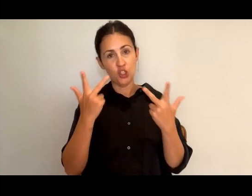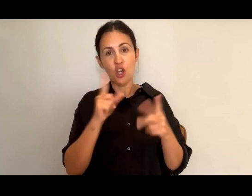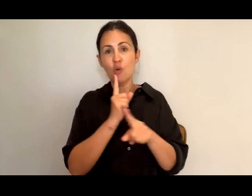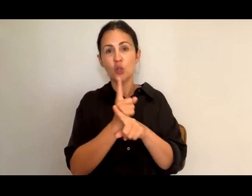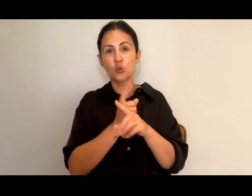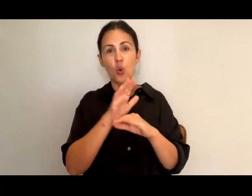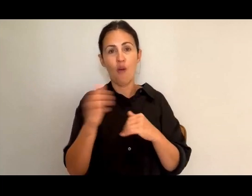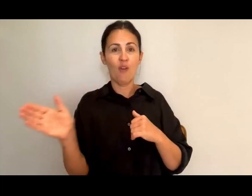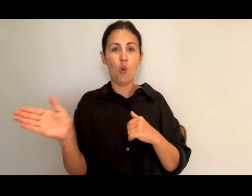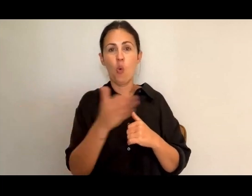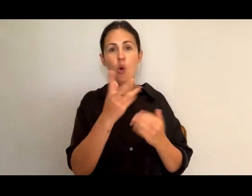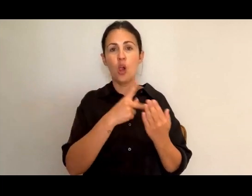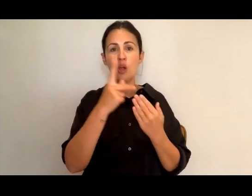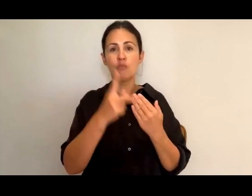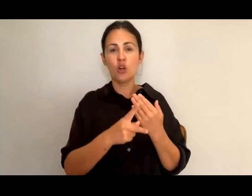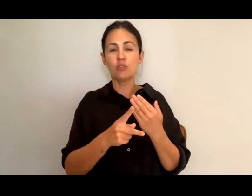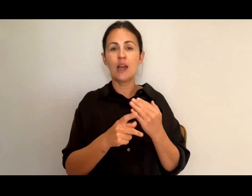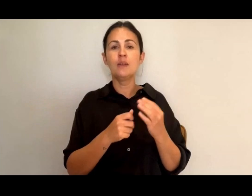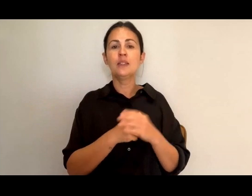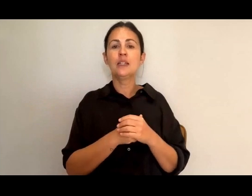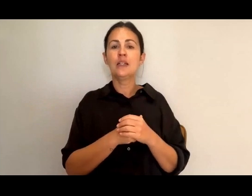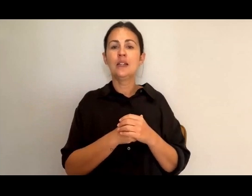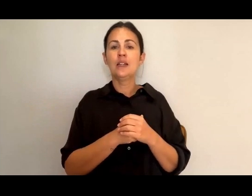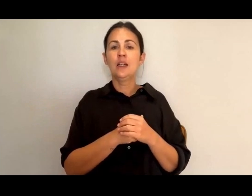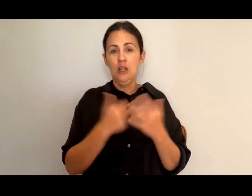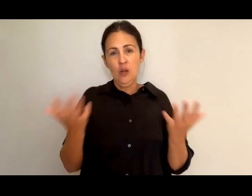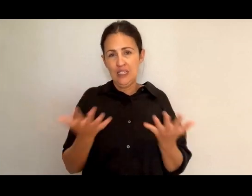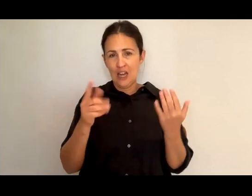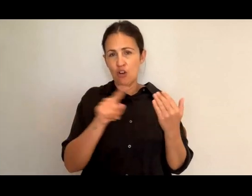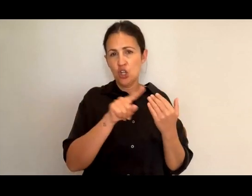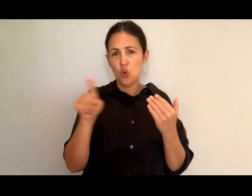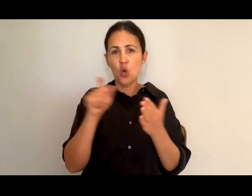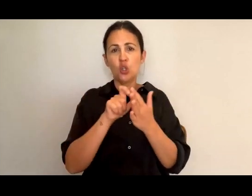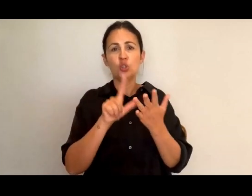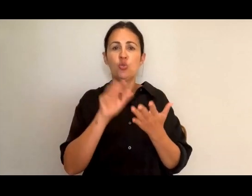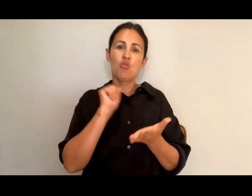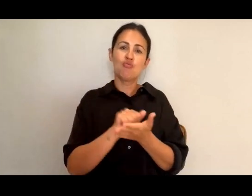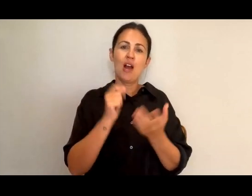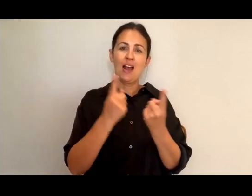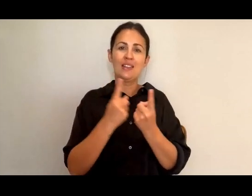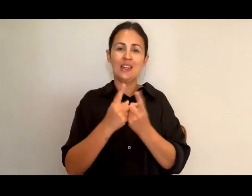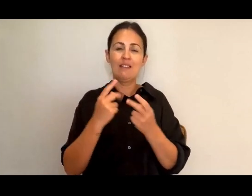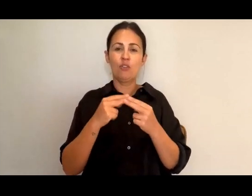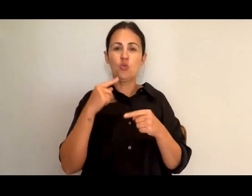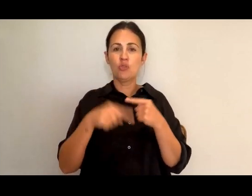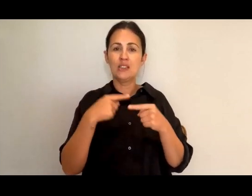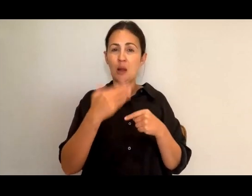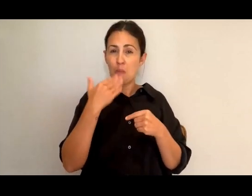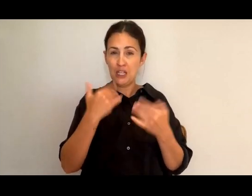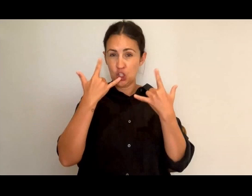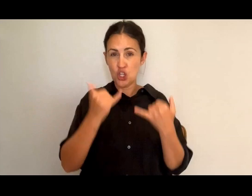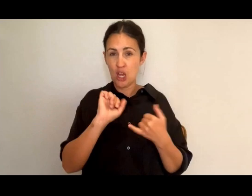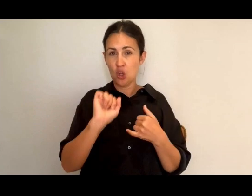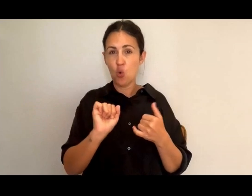education cards up around the room to encourage people to do the right thing when it comes to recycling, to have people think about how they can repair and